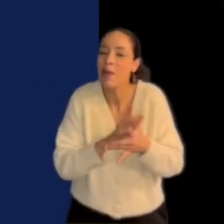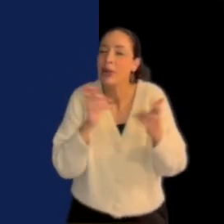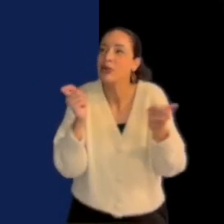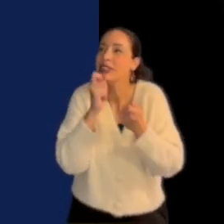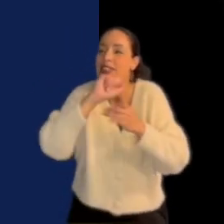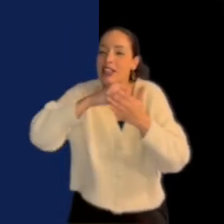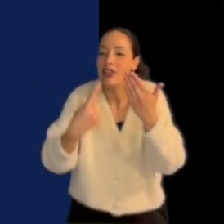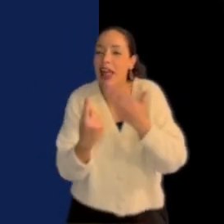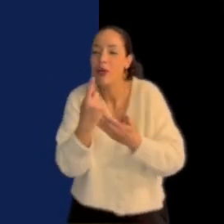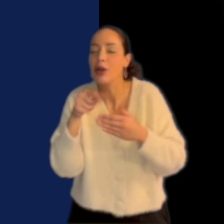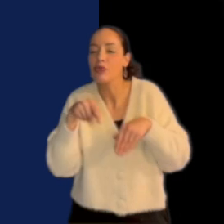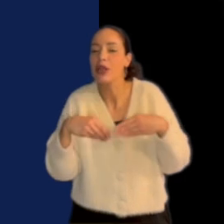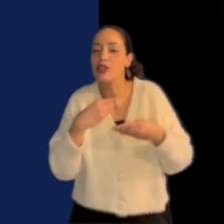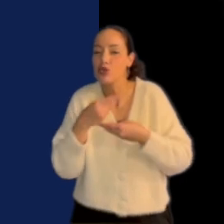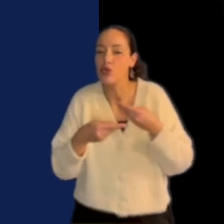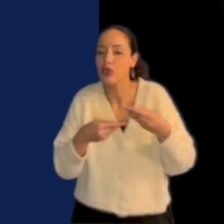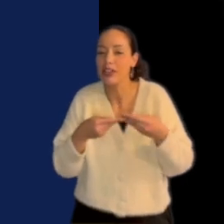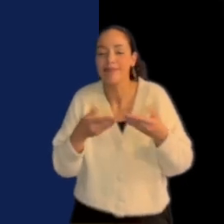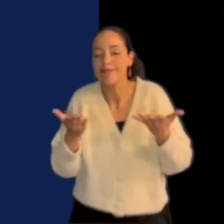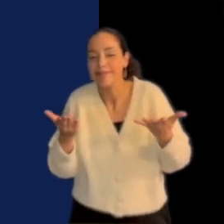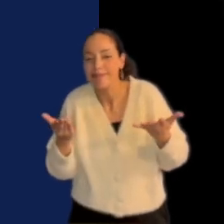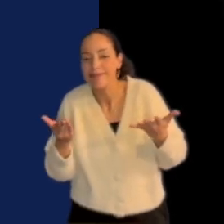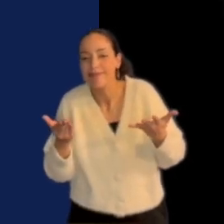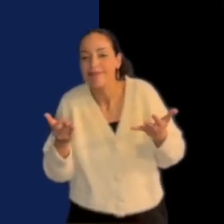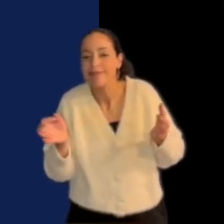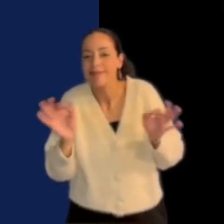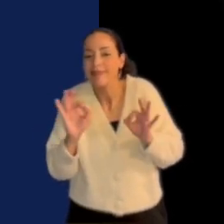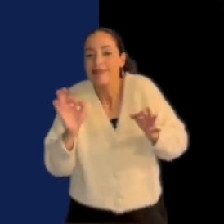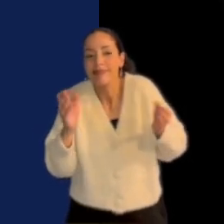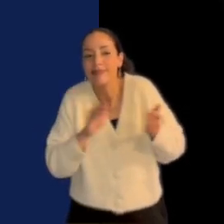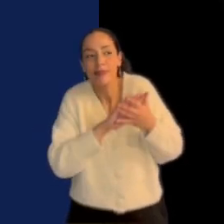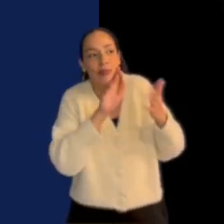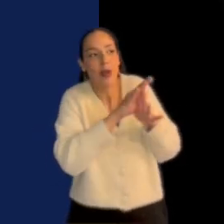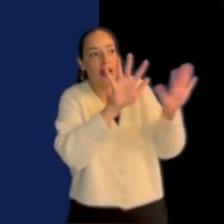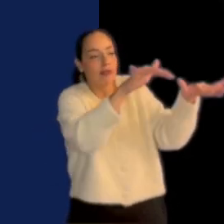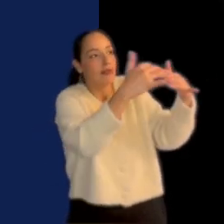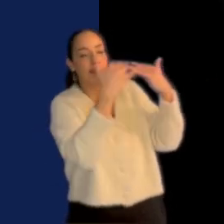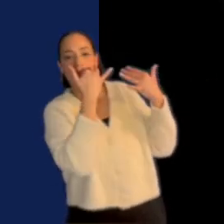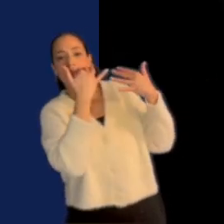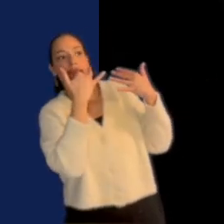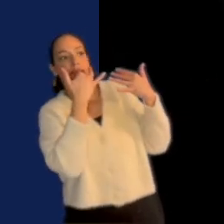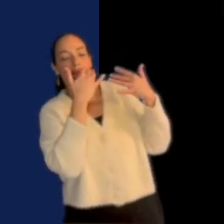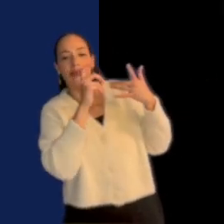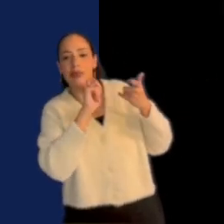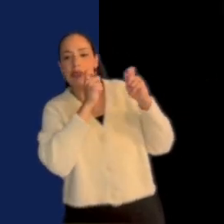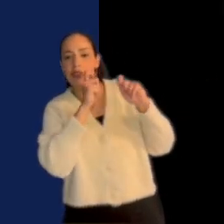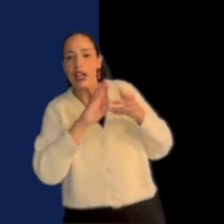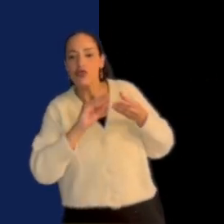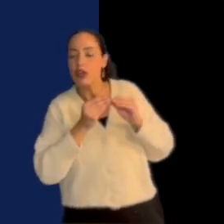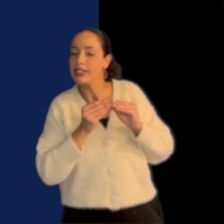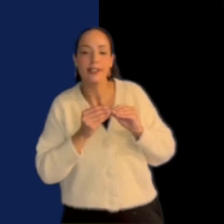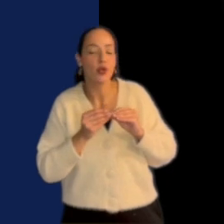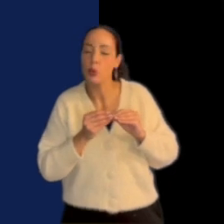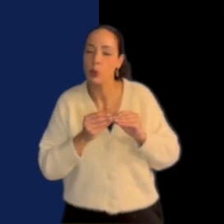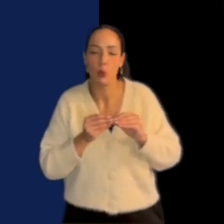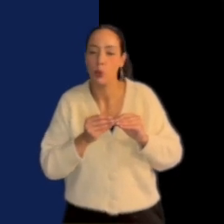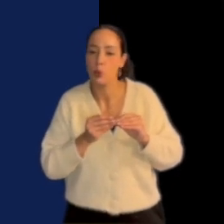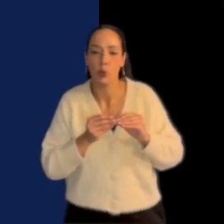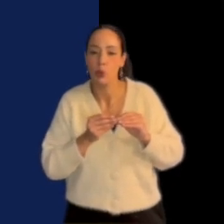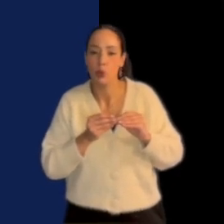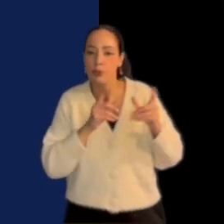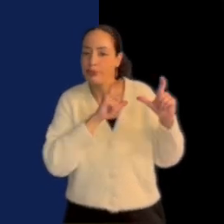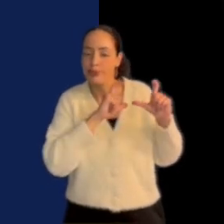was no watershed moment in which my voice was heard and change was created. Instead, there were continued attempts to confuse and